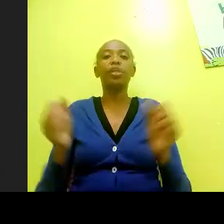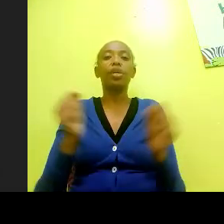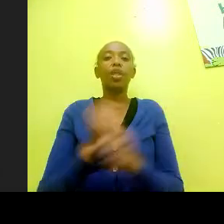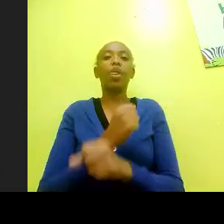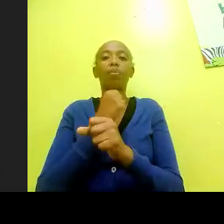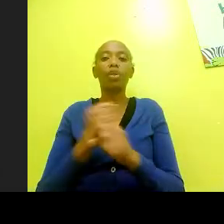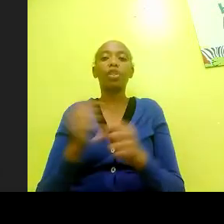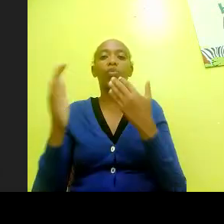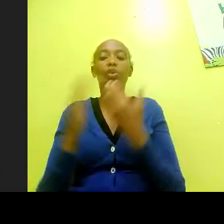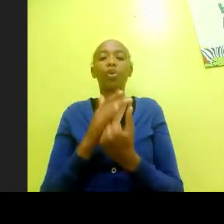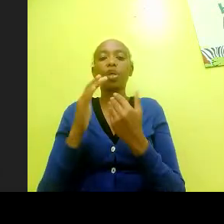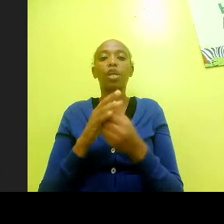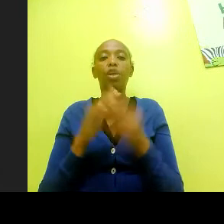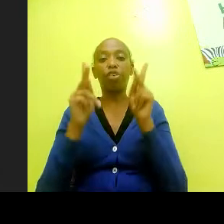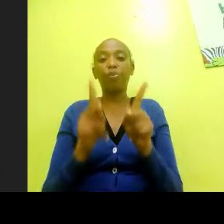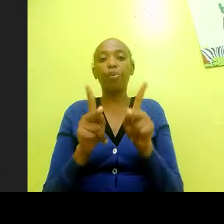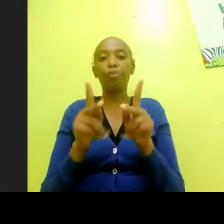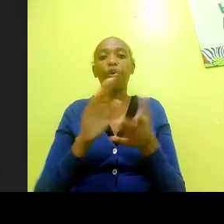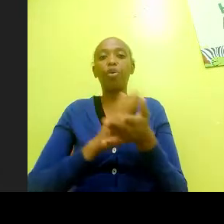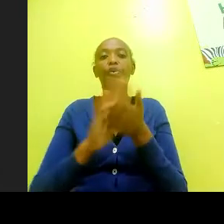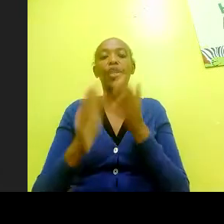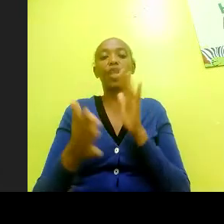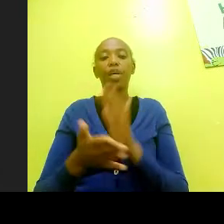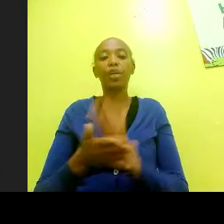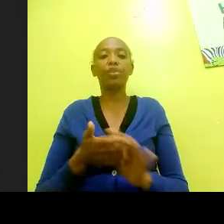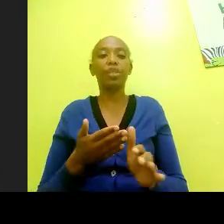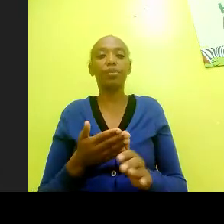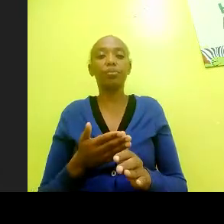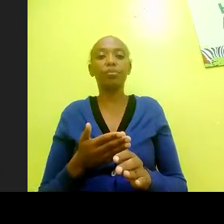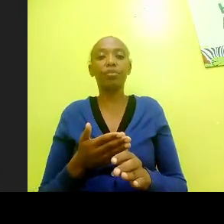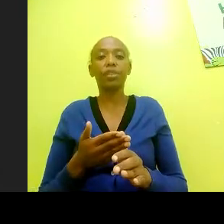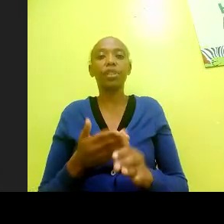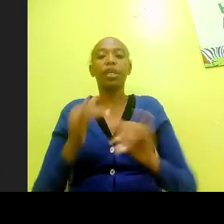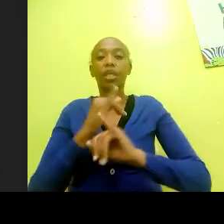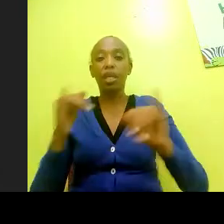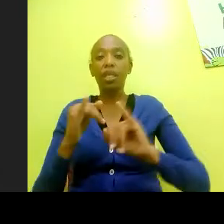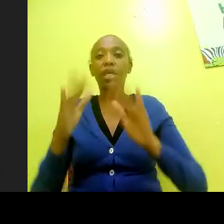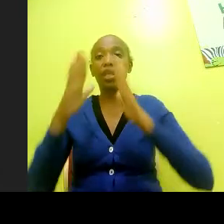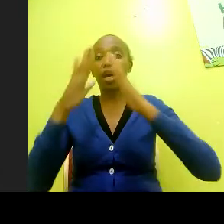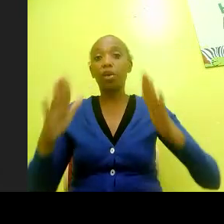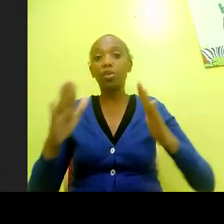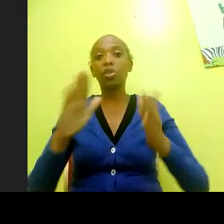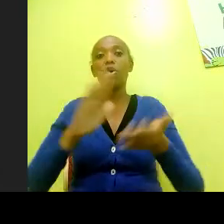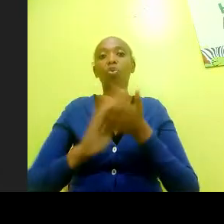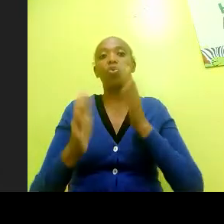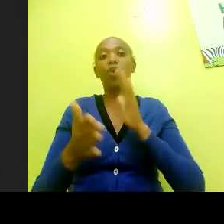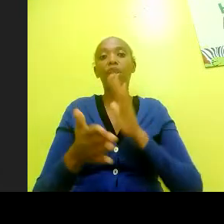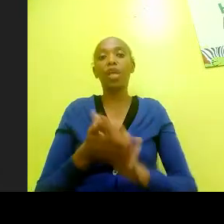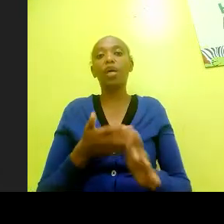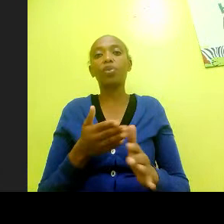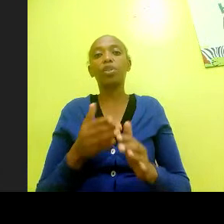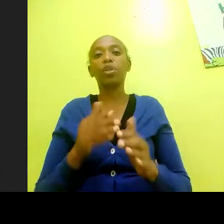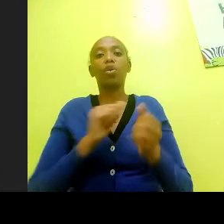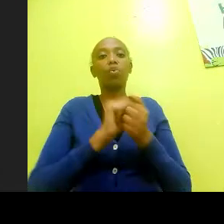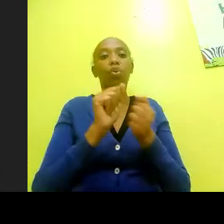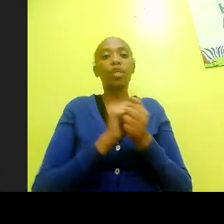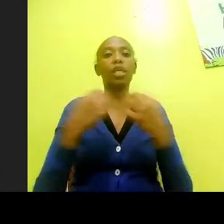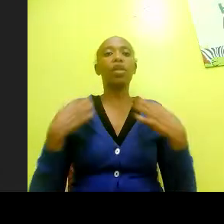for people without cleaning the house, without washing the